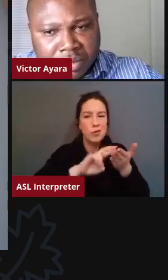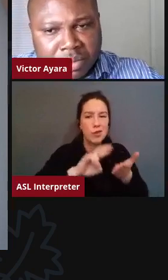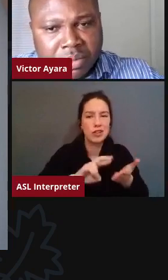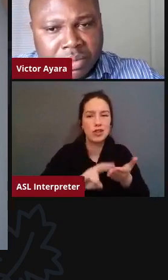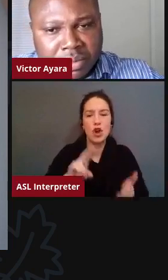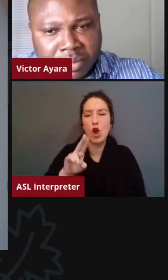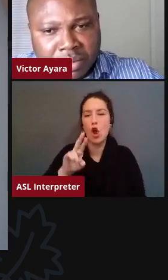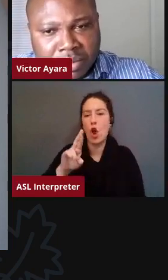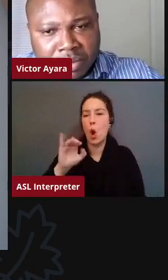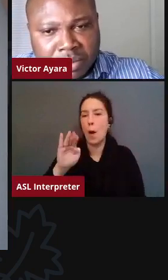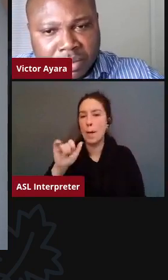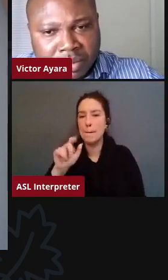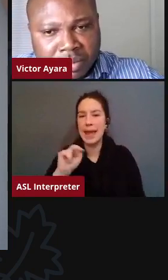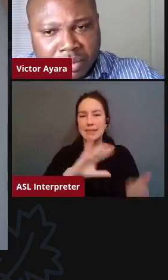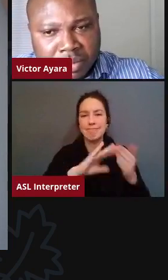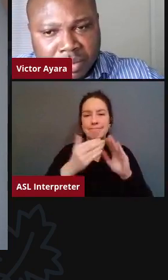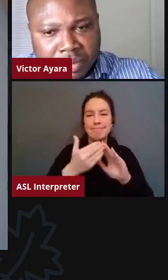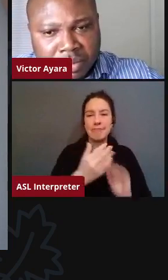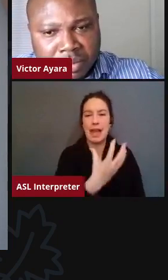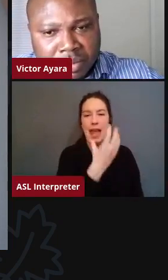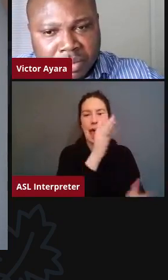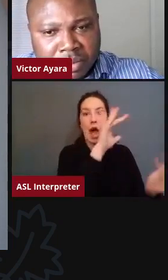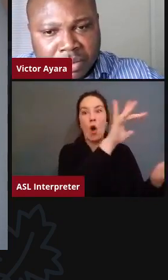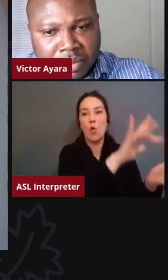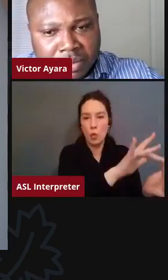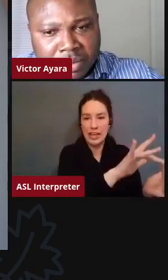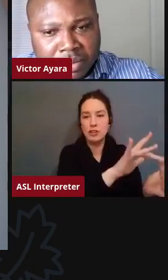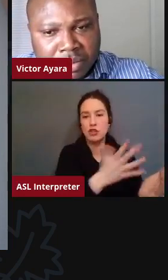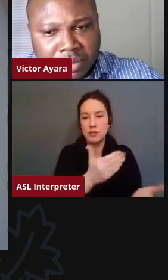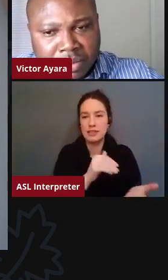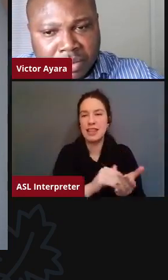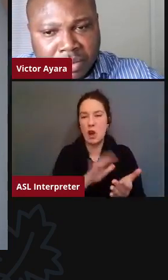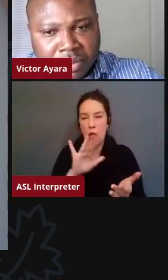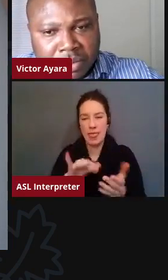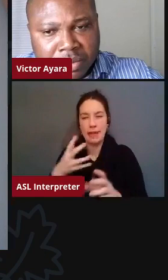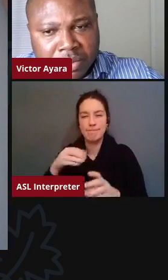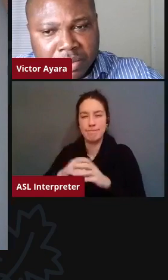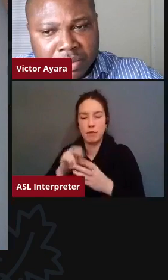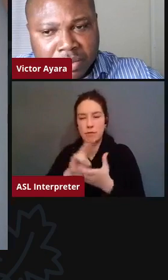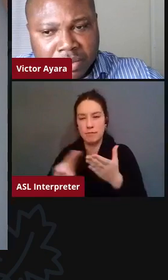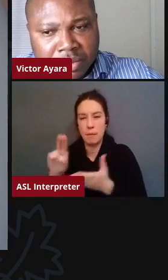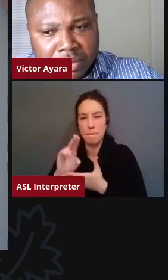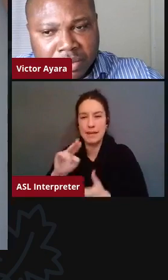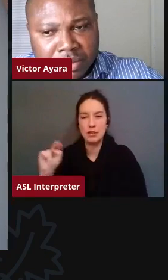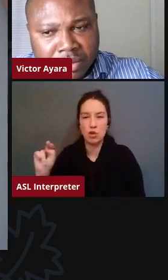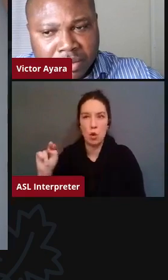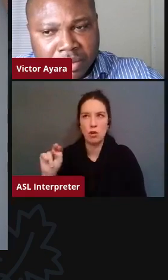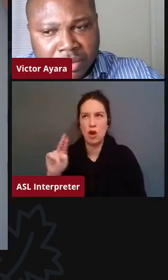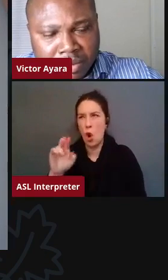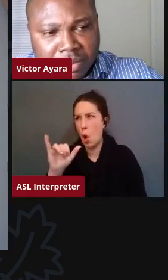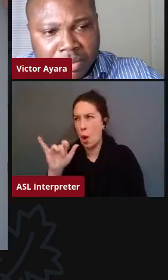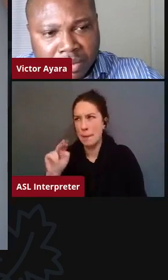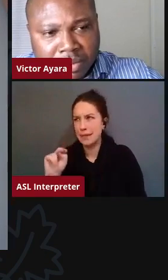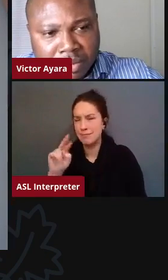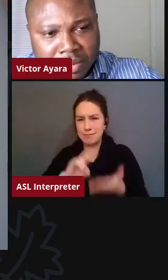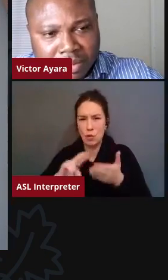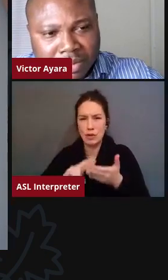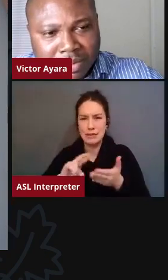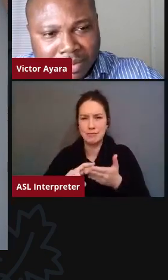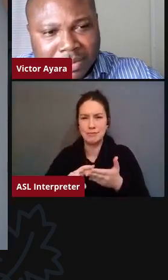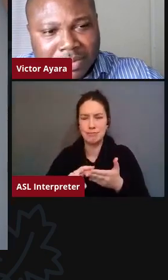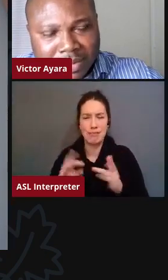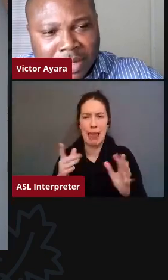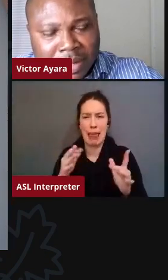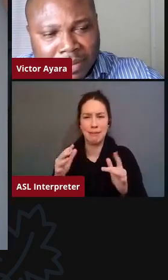Research Outreach Center, which is part of the University of Minnesota. That's the UROC, Urban Research. I don't know. I'm getting all the letters mixed